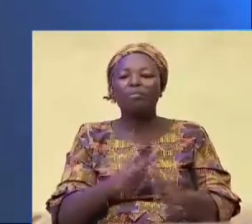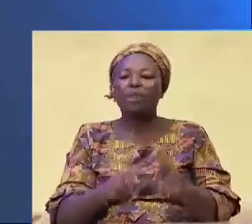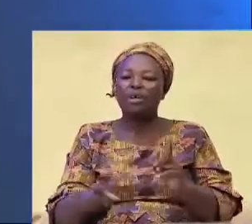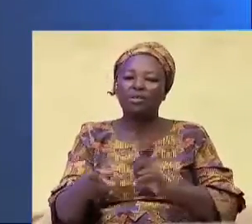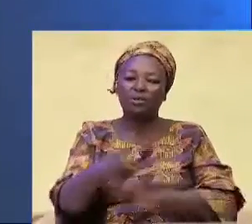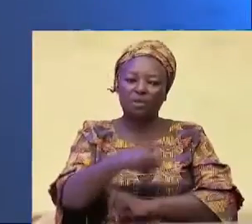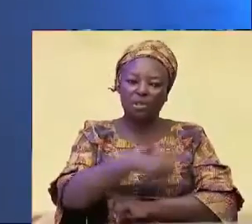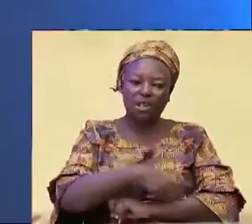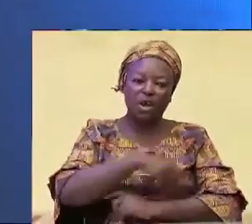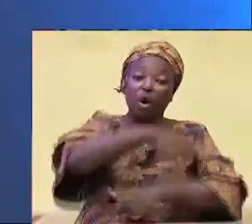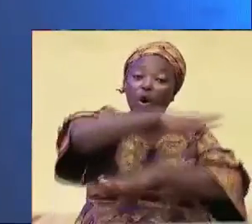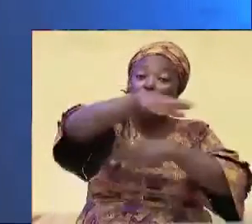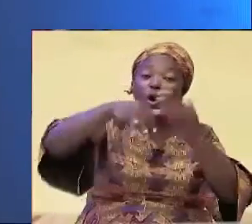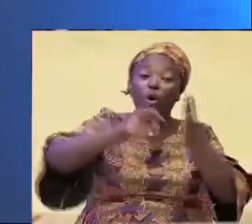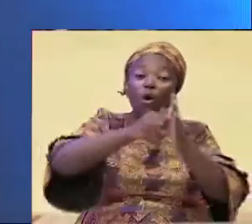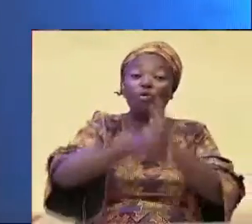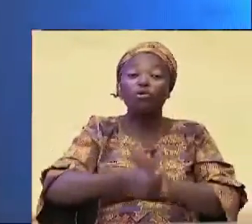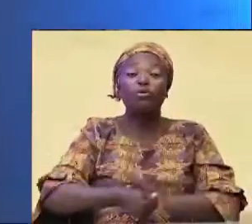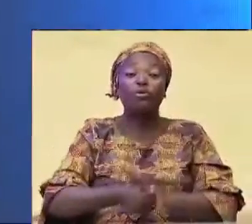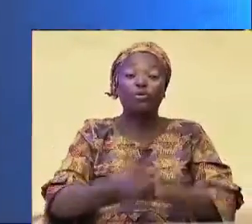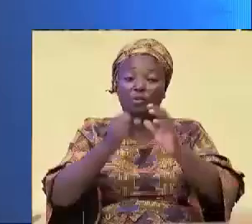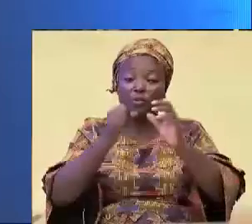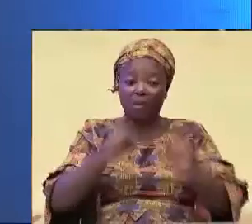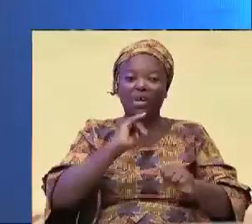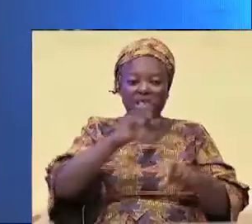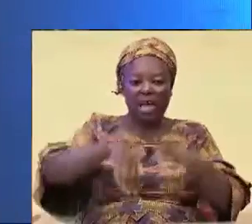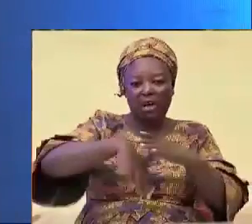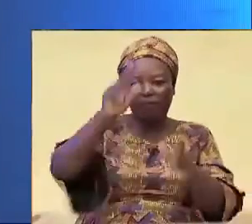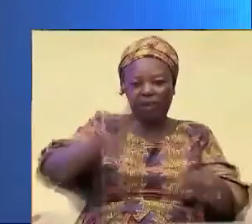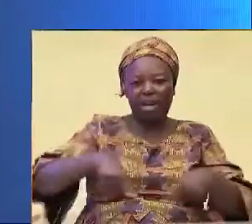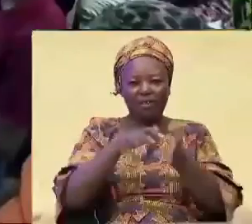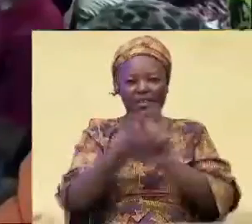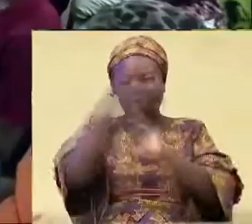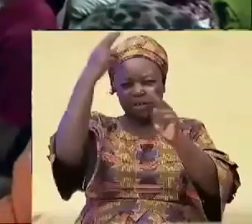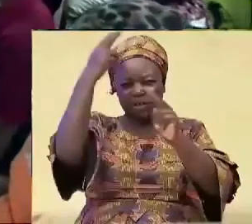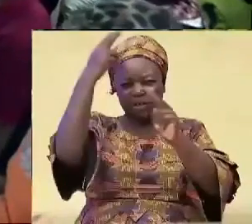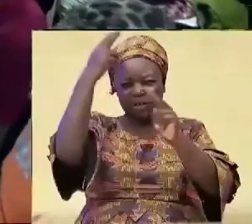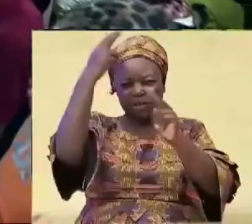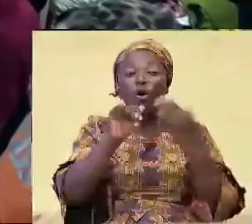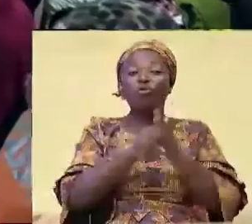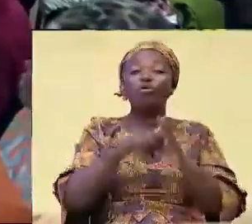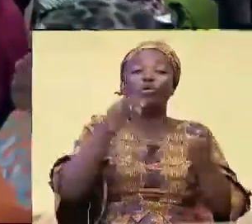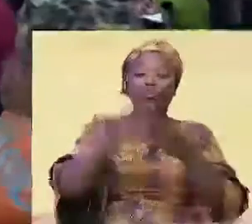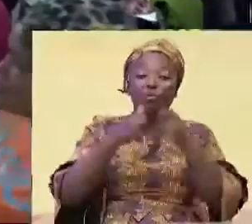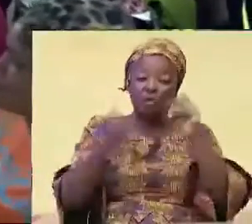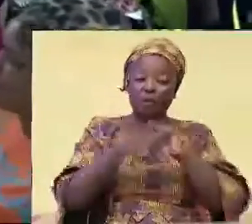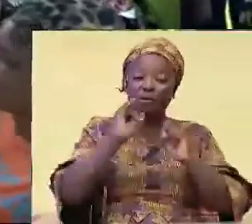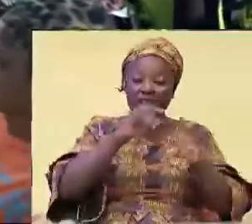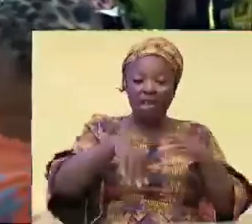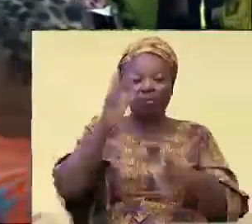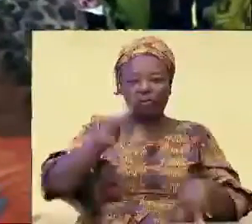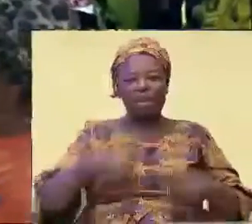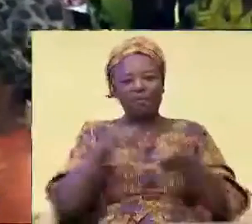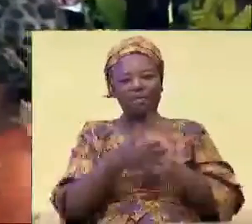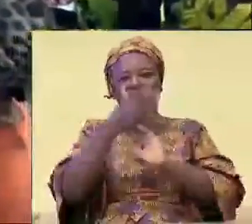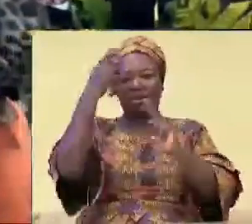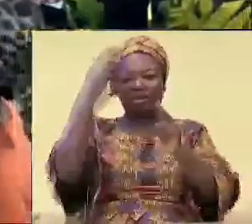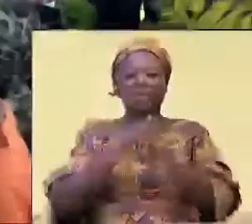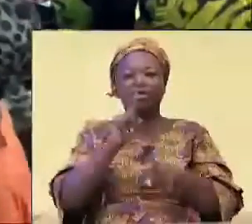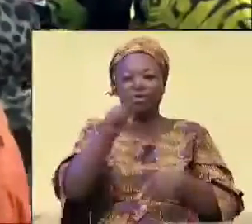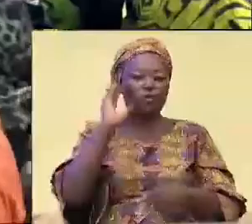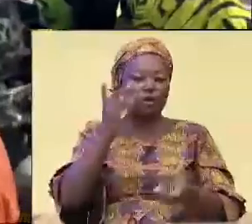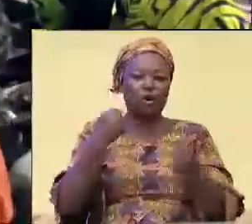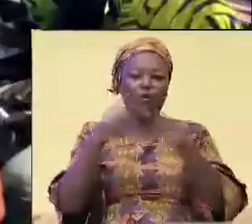But today, all suppression out of your life. All oppression out of your